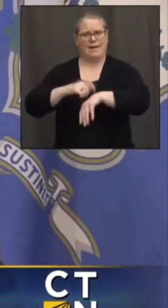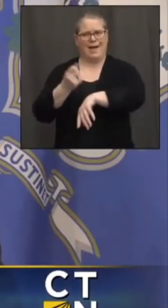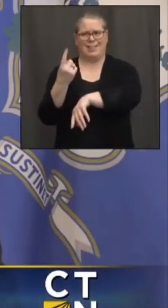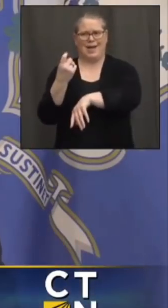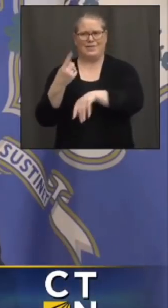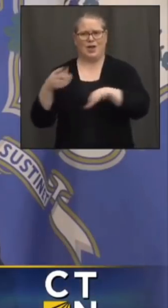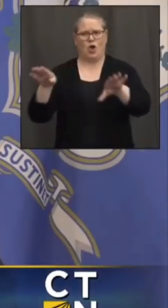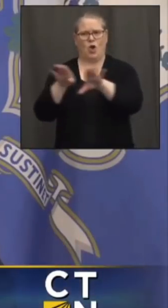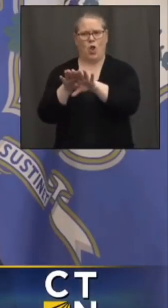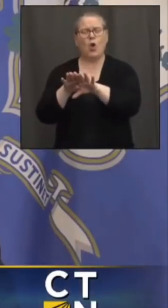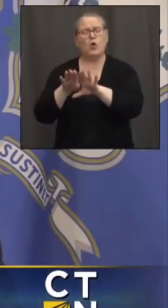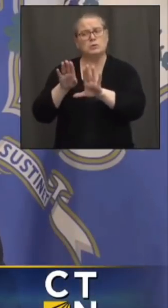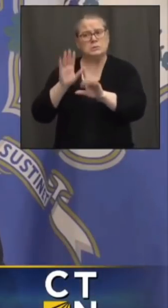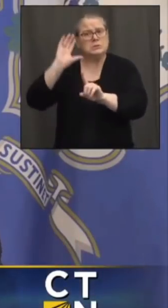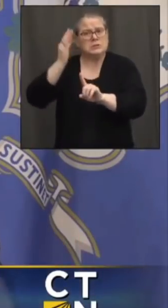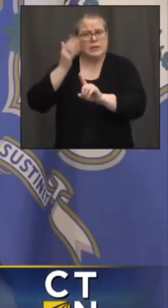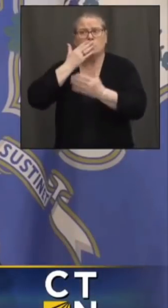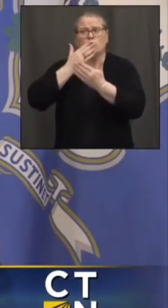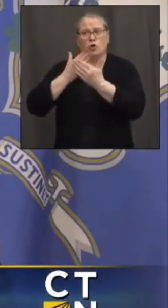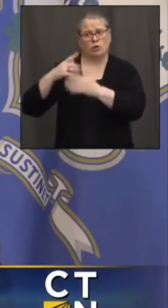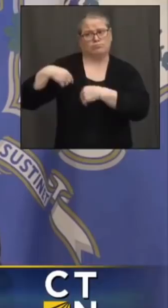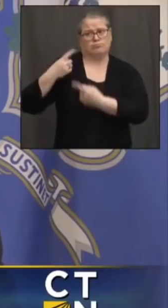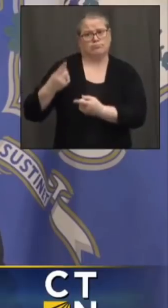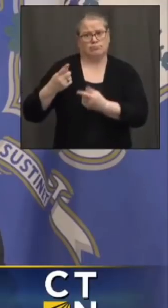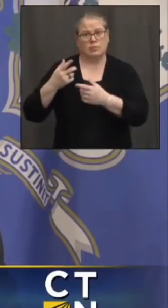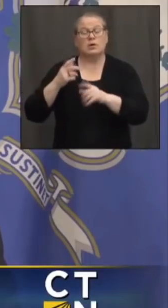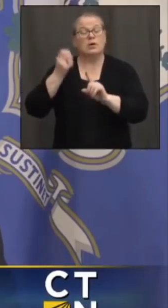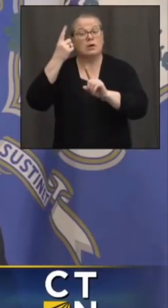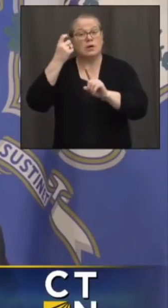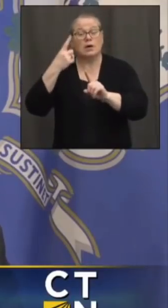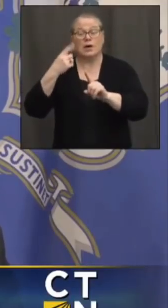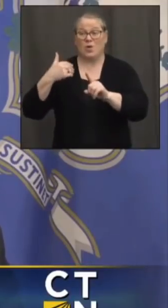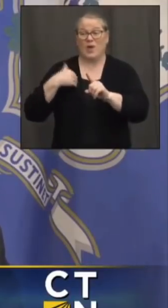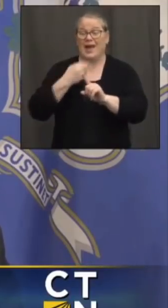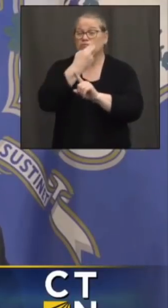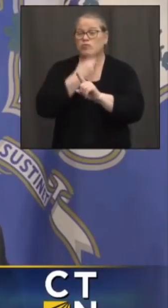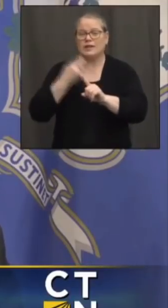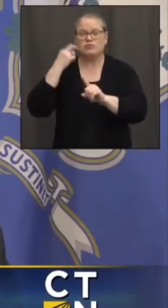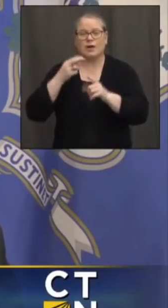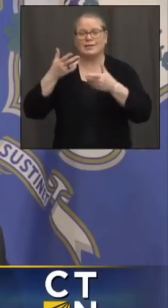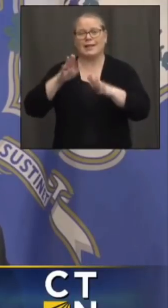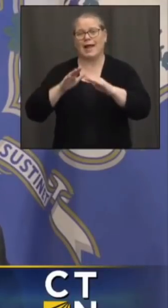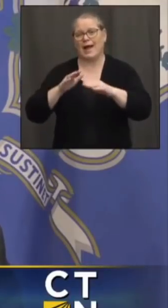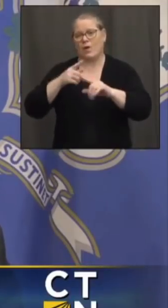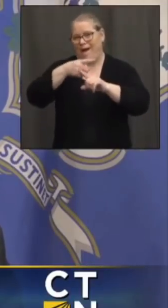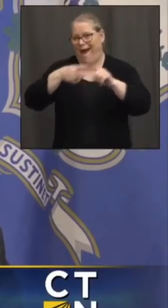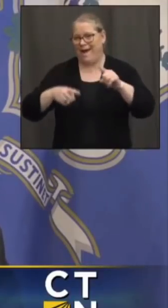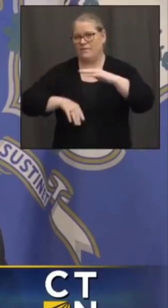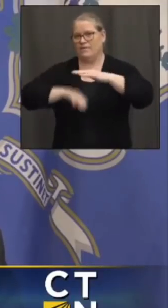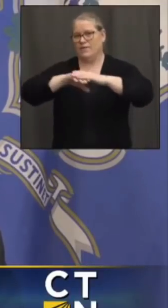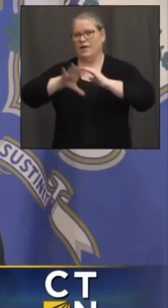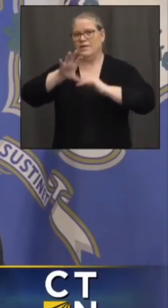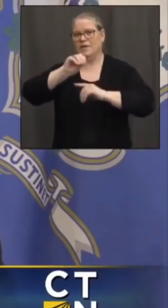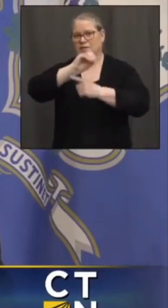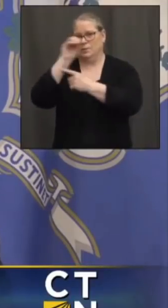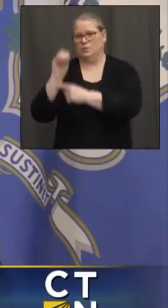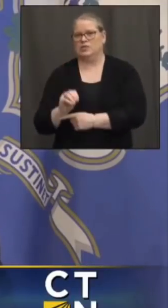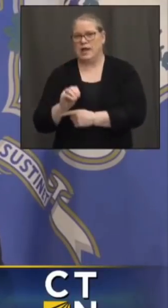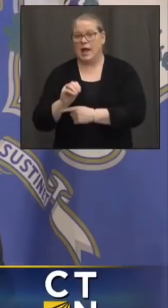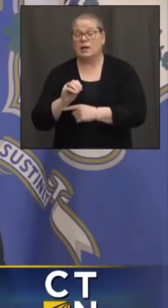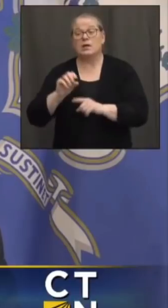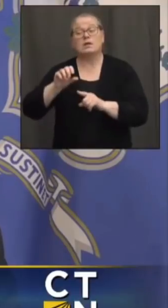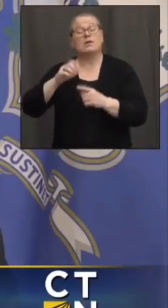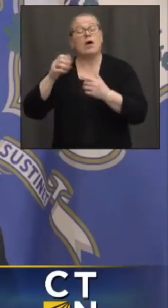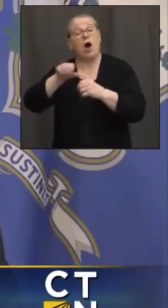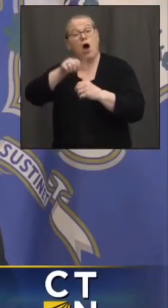lot of our neighboring states are a lot less than that. So we all have gone our slightly different ways. But I think the restaurants have handled it well. I have not heard of